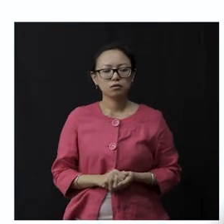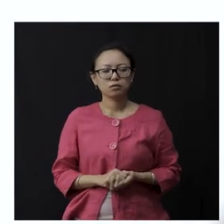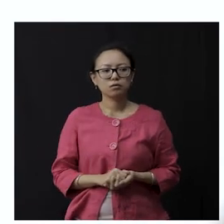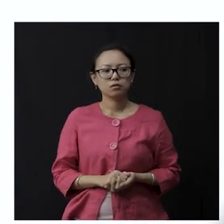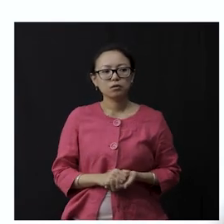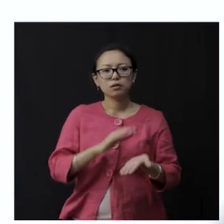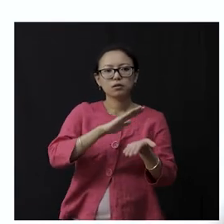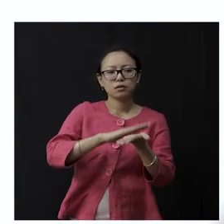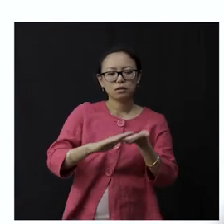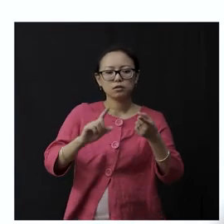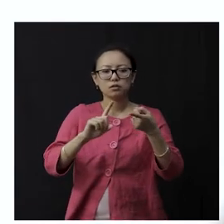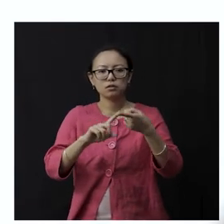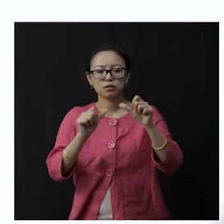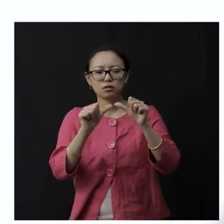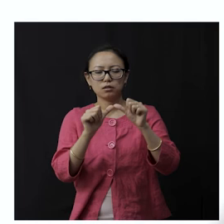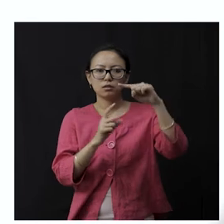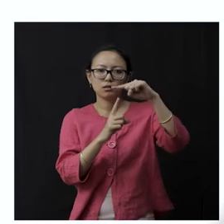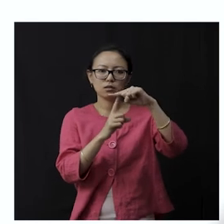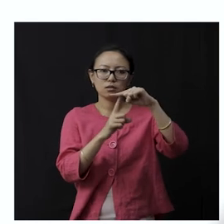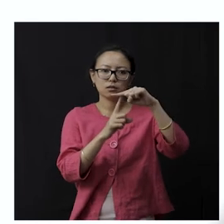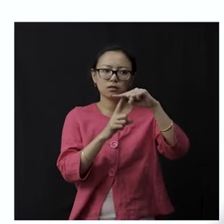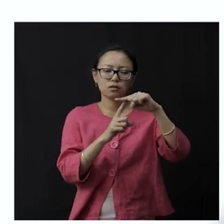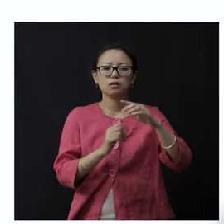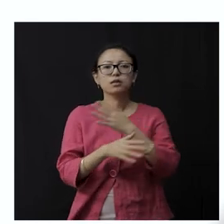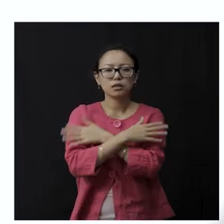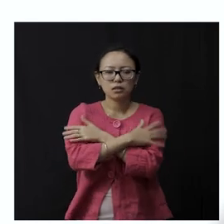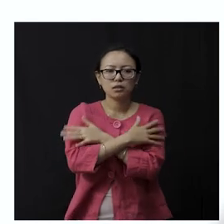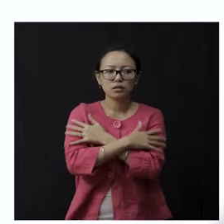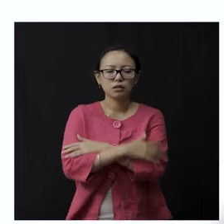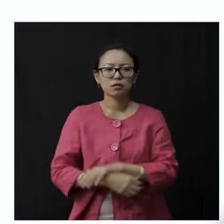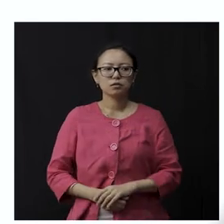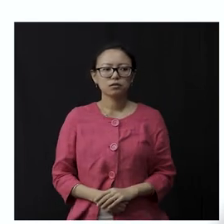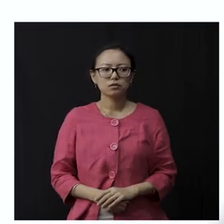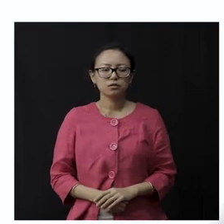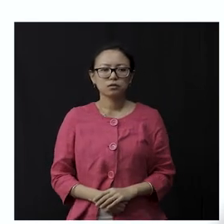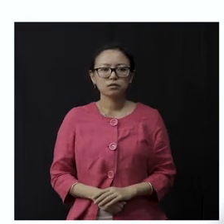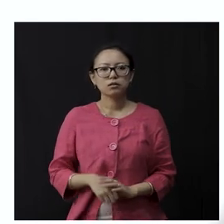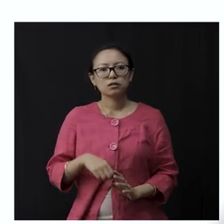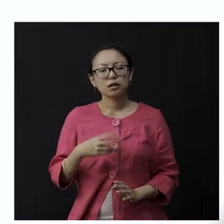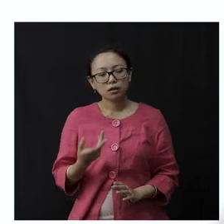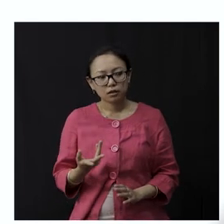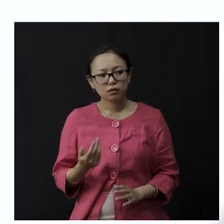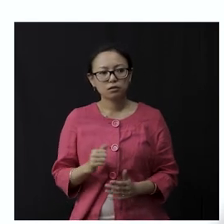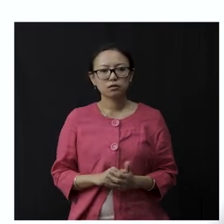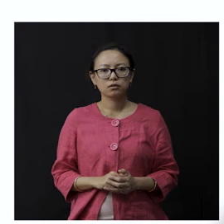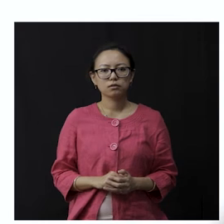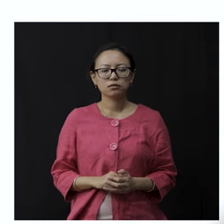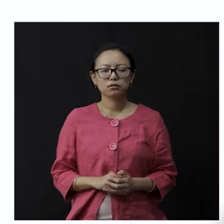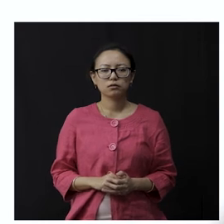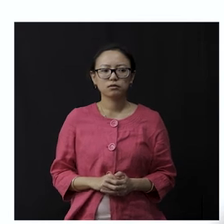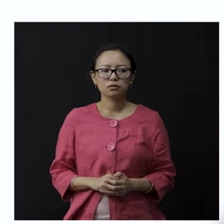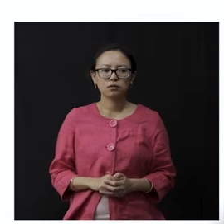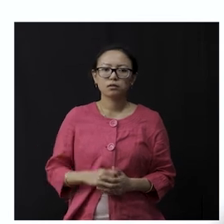heat. Yes, the sun gives us heat. Very good. Next, heat and what